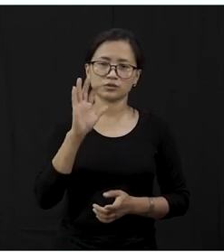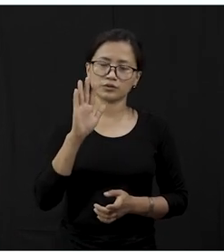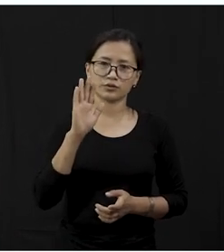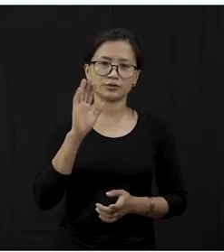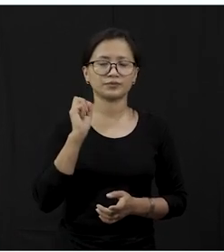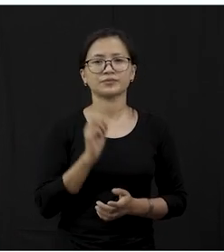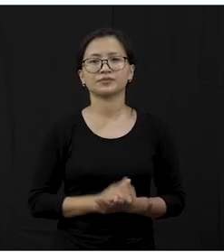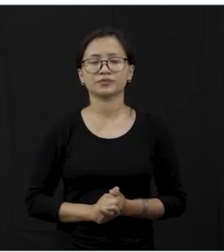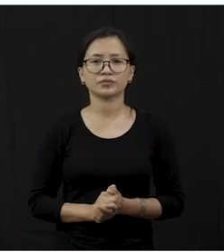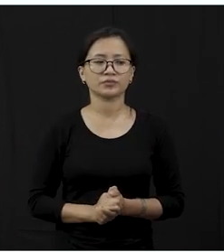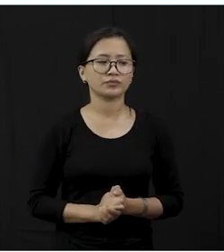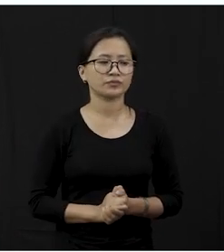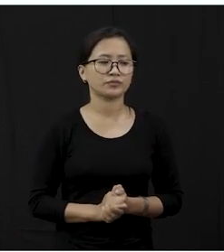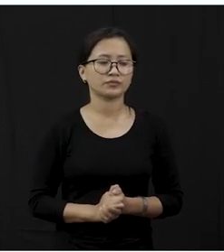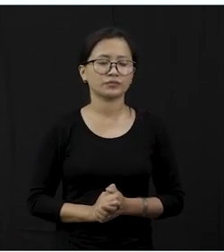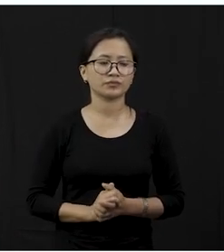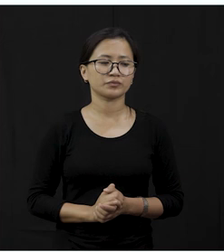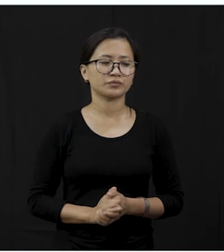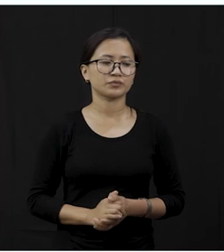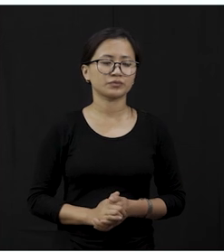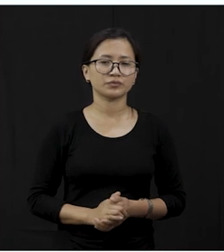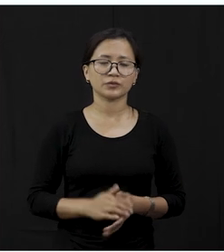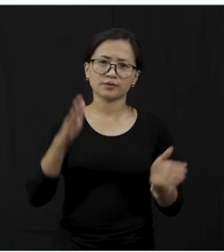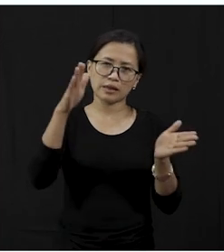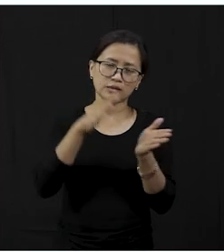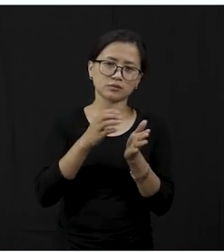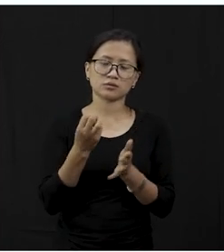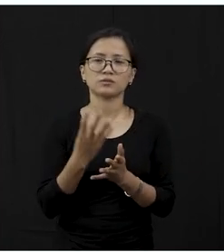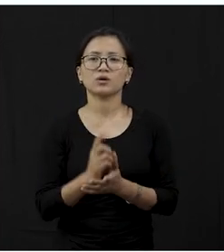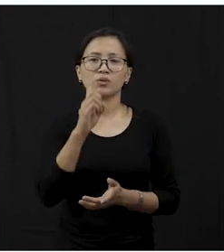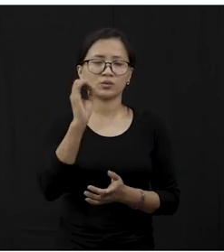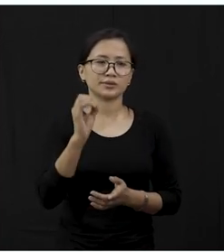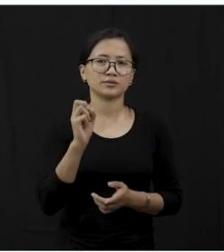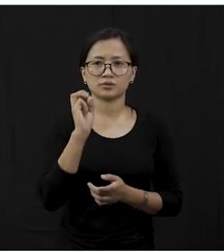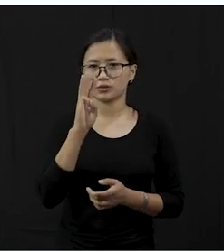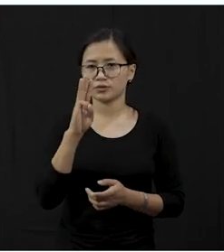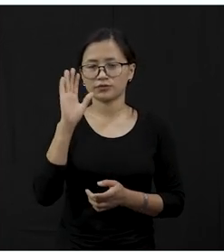which we read as 5,310. And the least number is